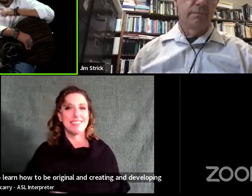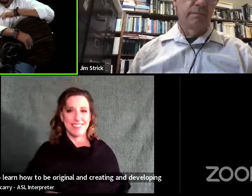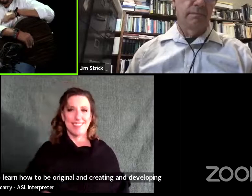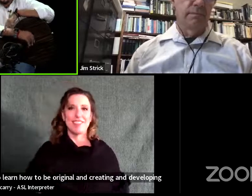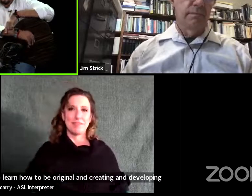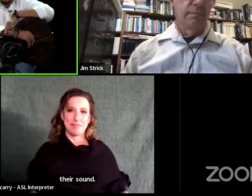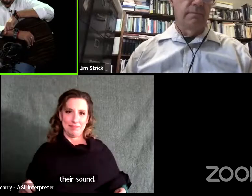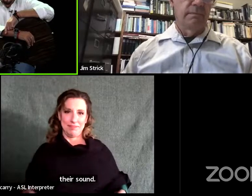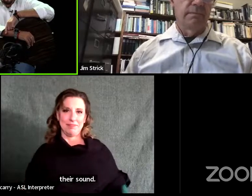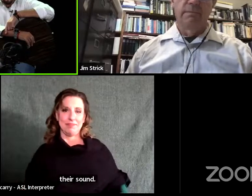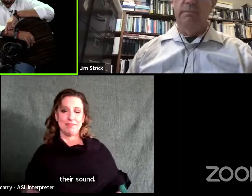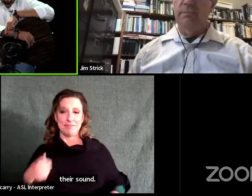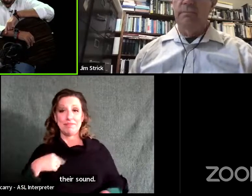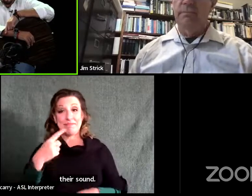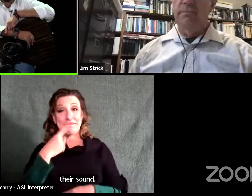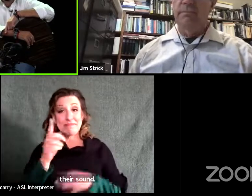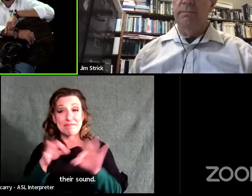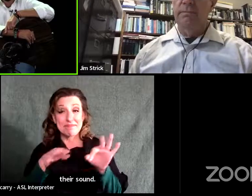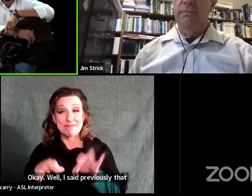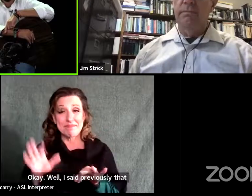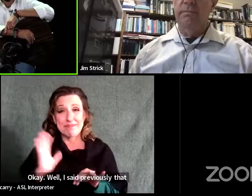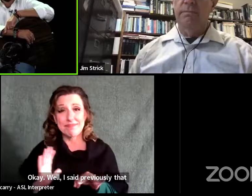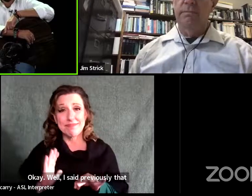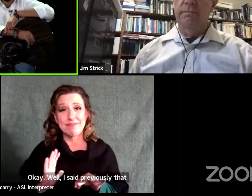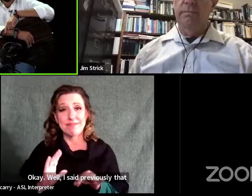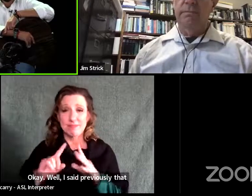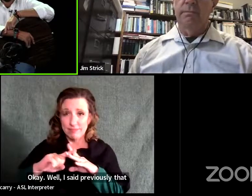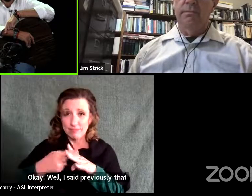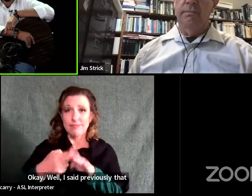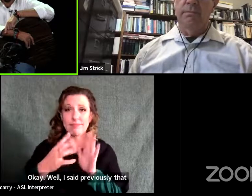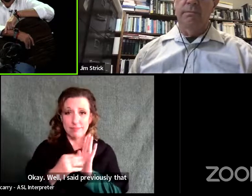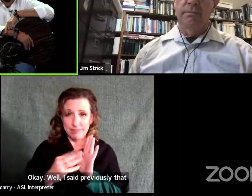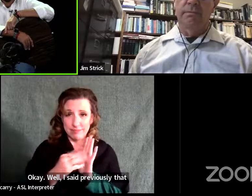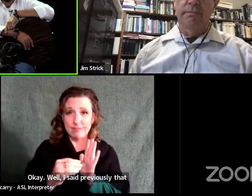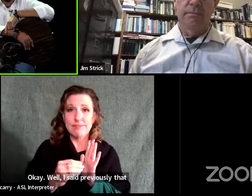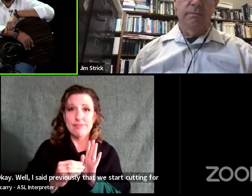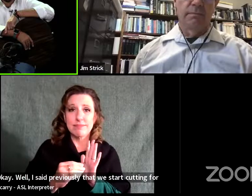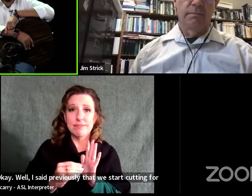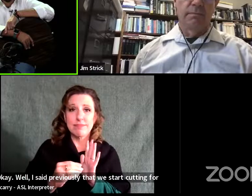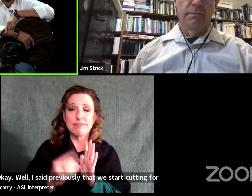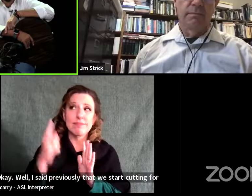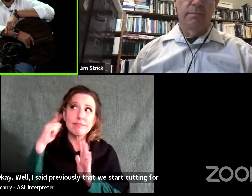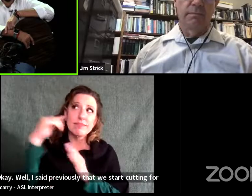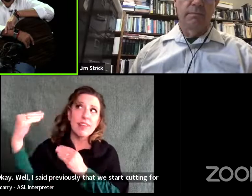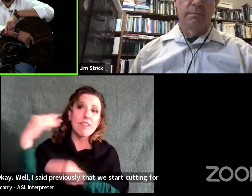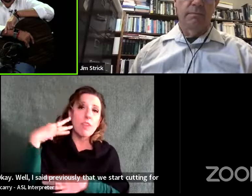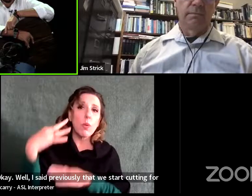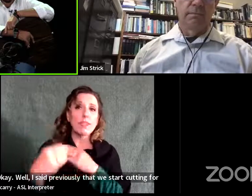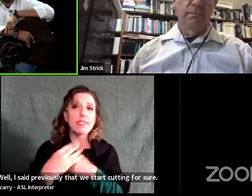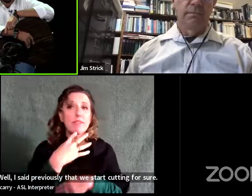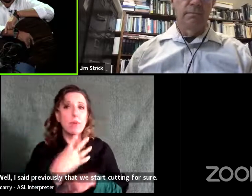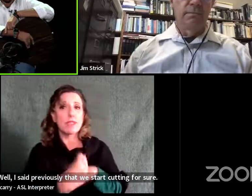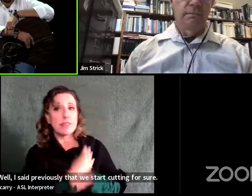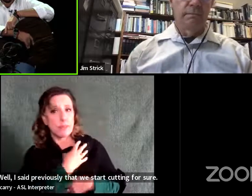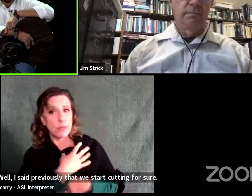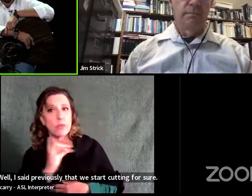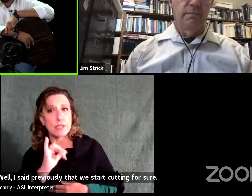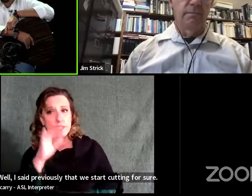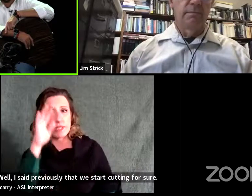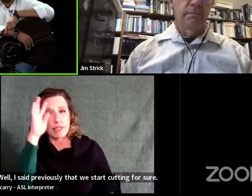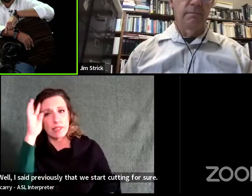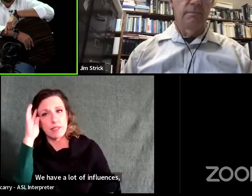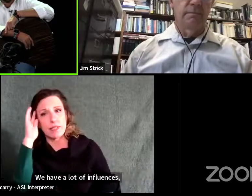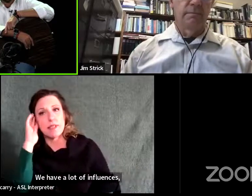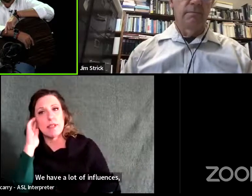said previously that we start copy, for sure. We have a lot of influences. You